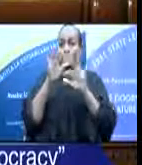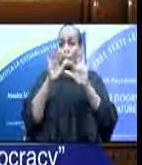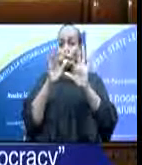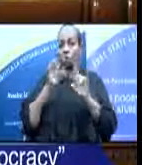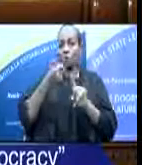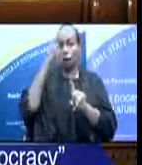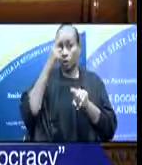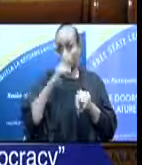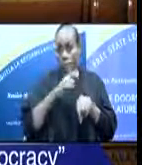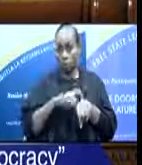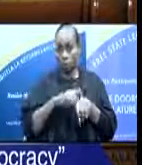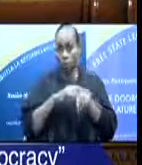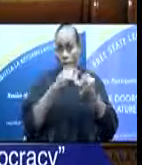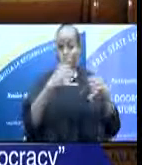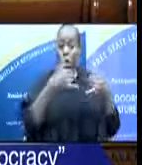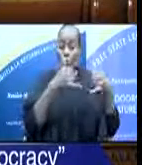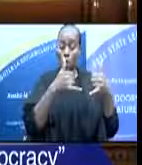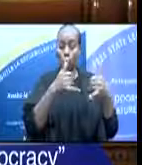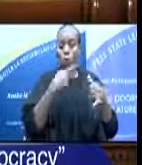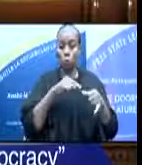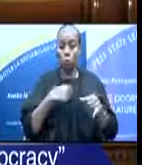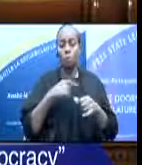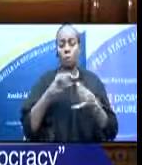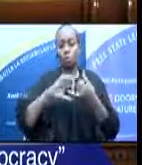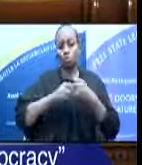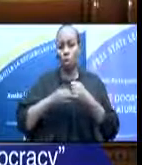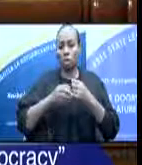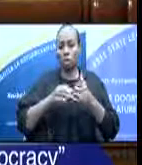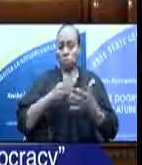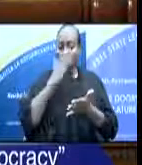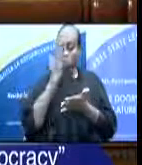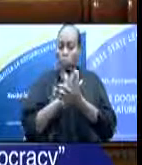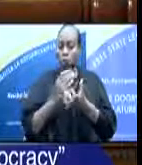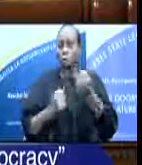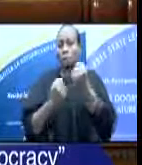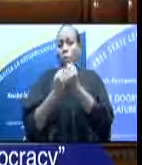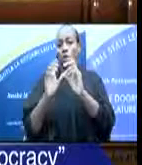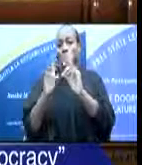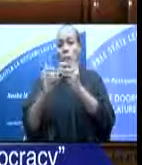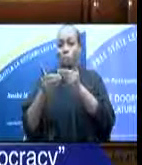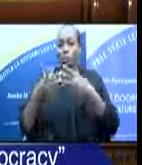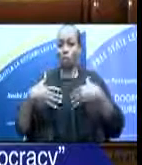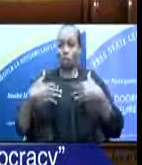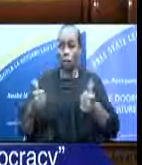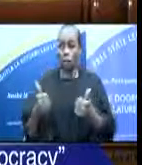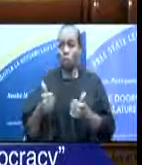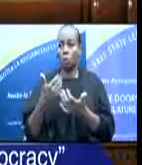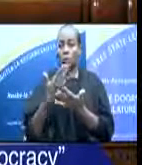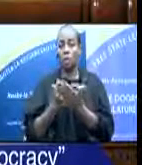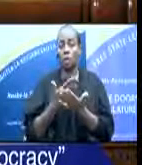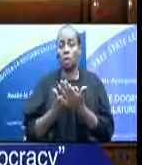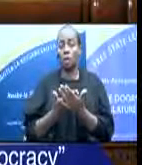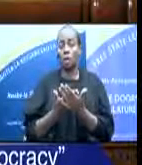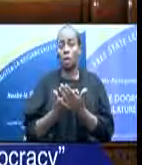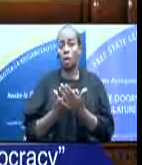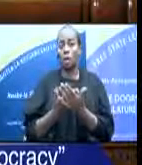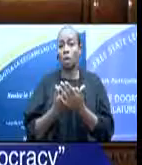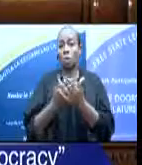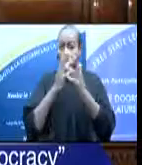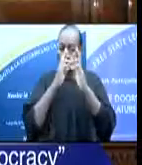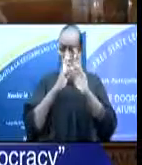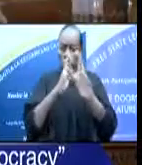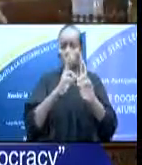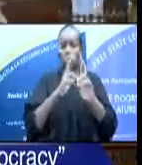Award. We must do everything in our power to support the Department of Health to give dignified